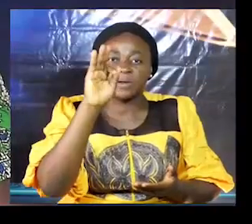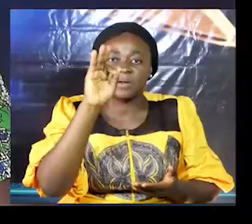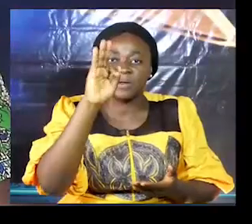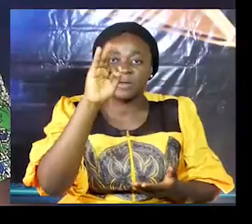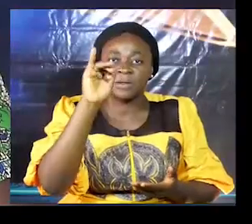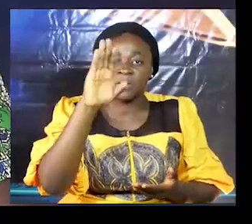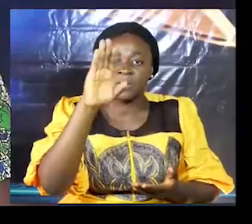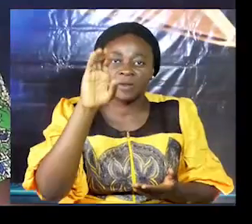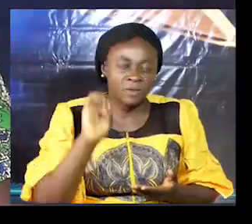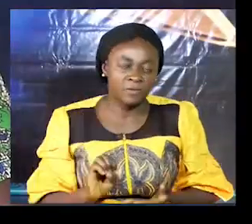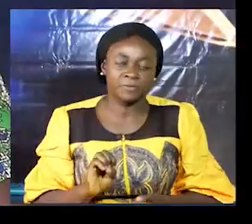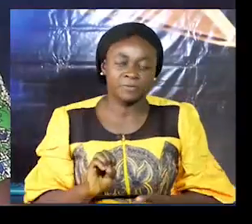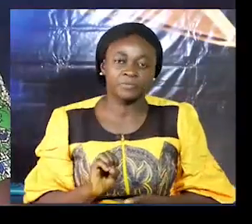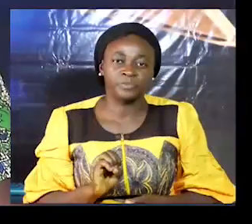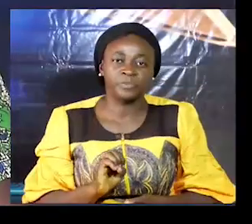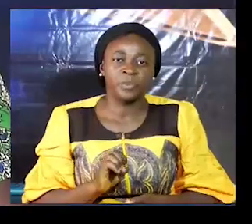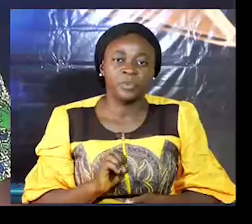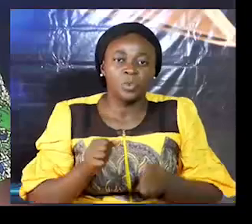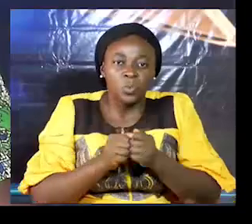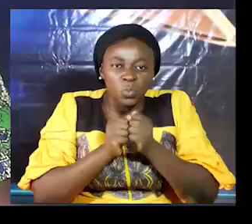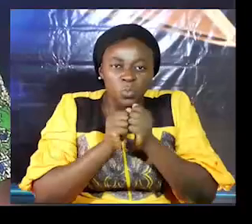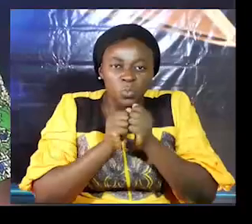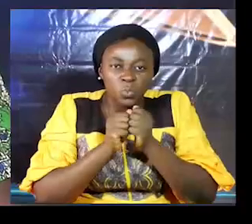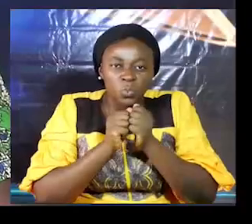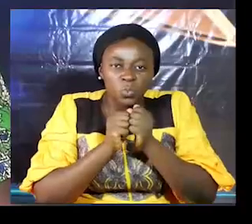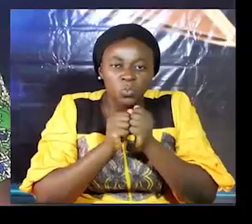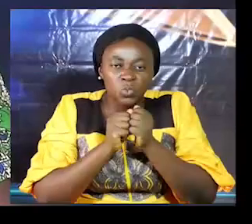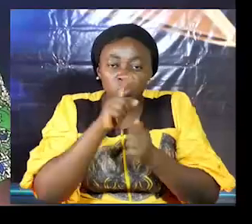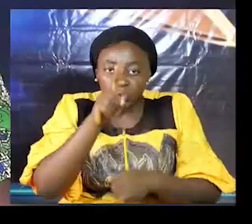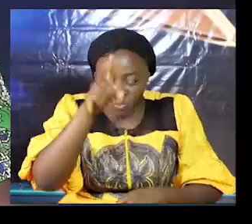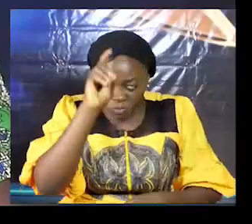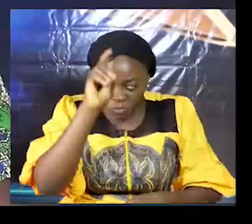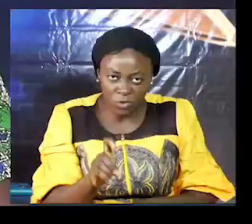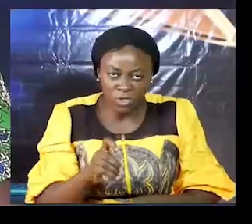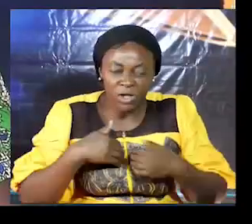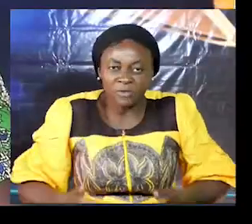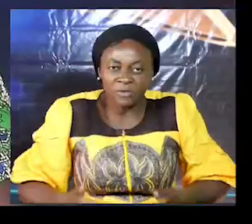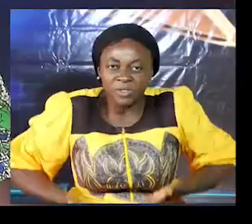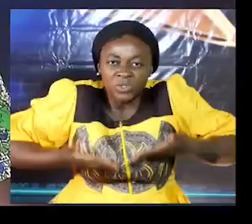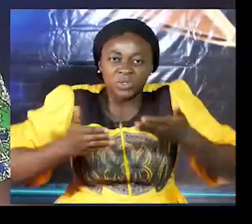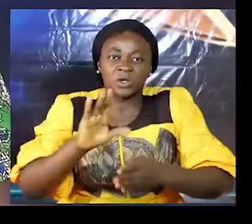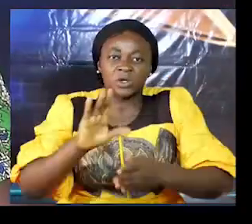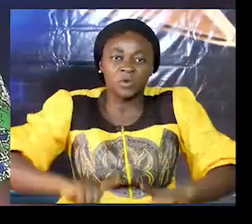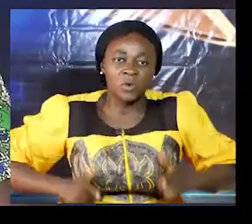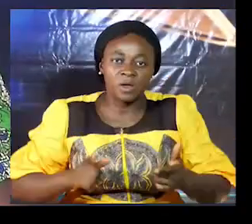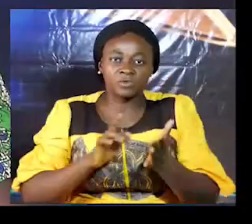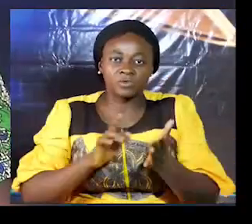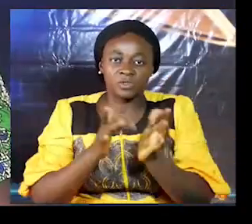can't even know, you don't have a will concerning marriage. You must first of all be born again.